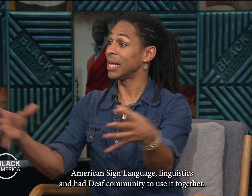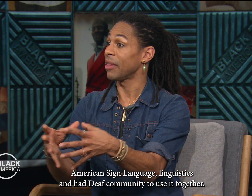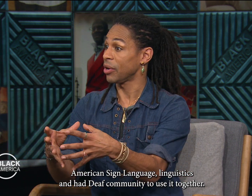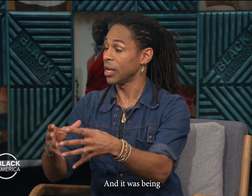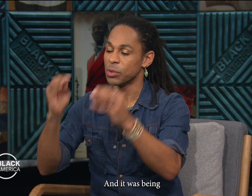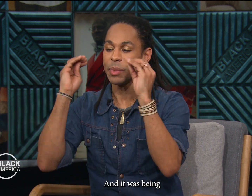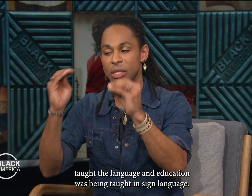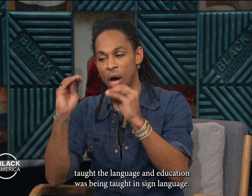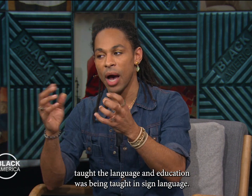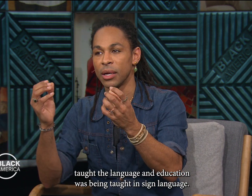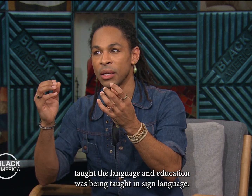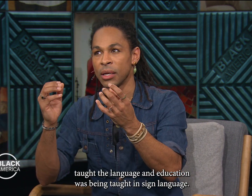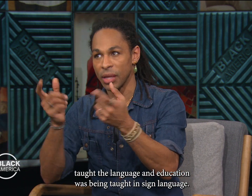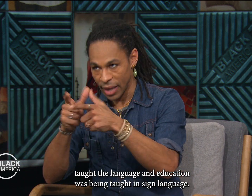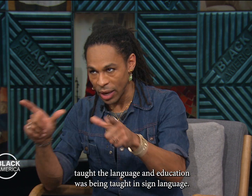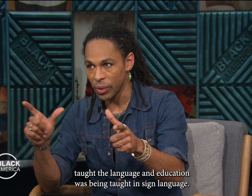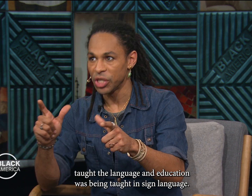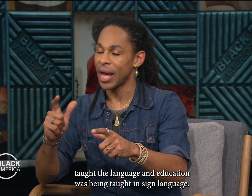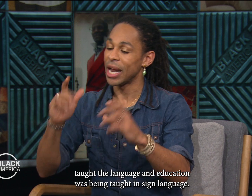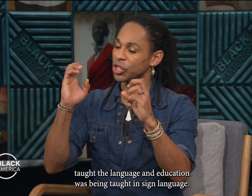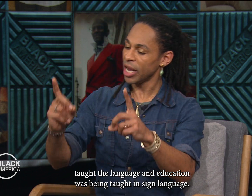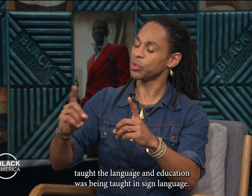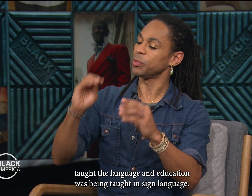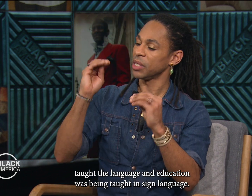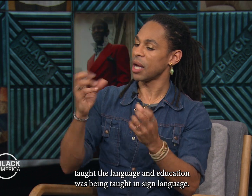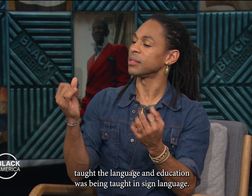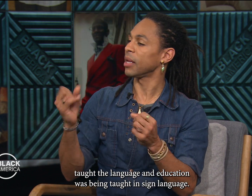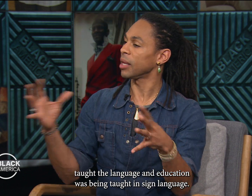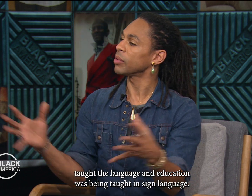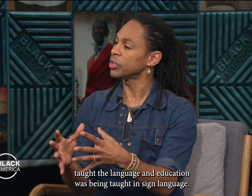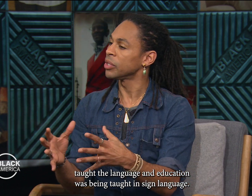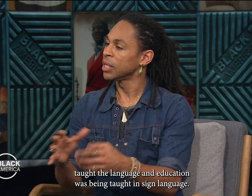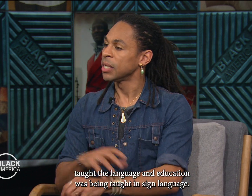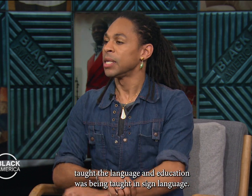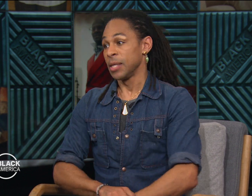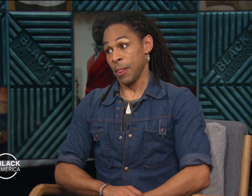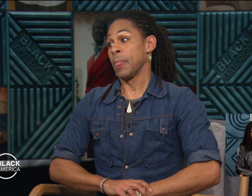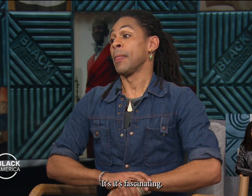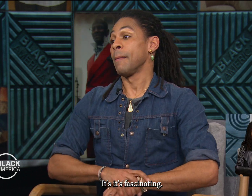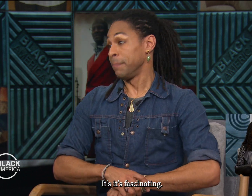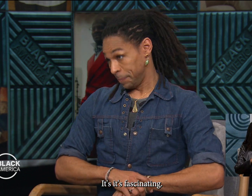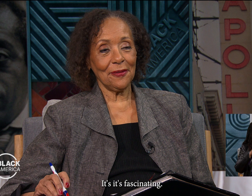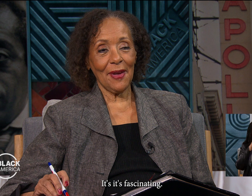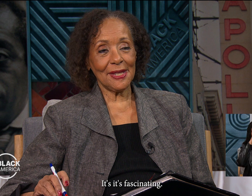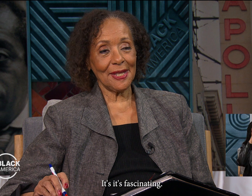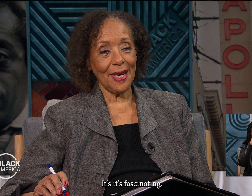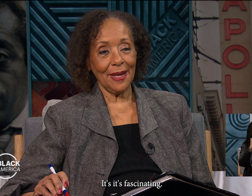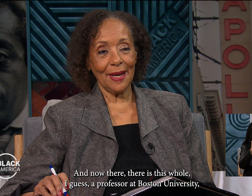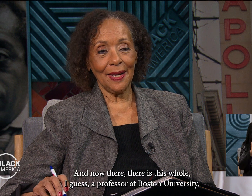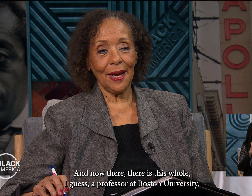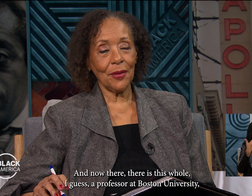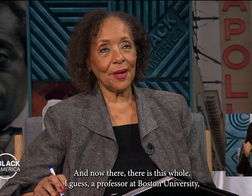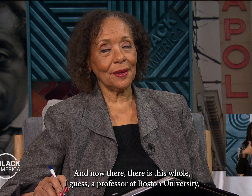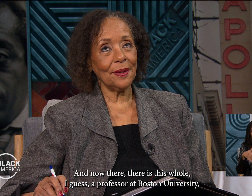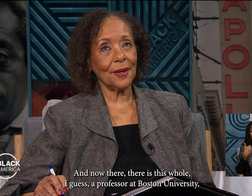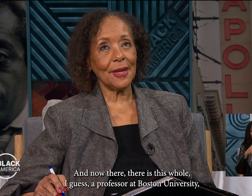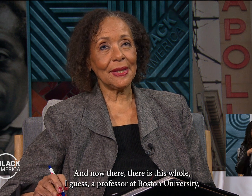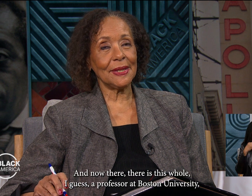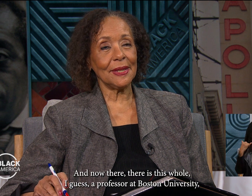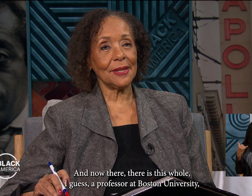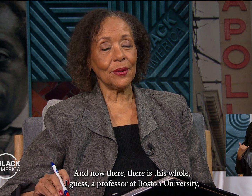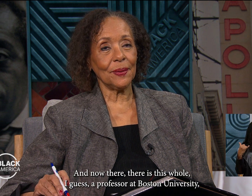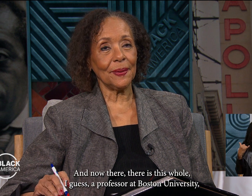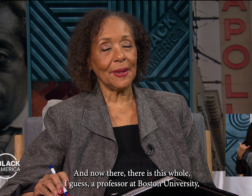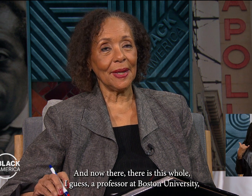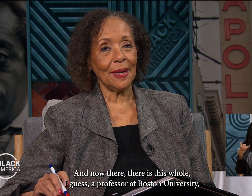it together, and it was being taught, the language and education was being taught in sign language. It's fascinating. And now there